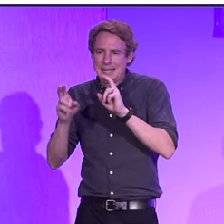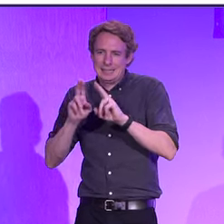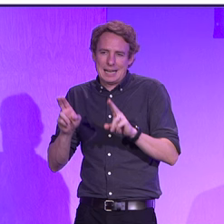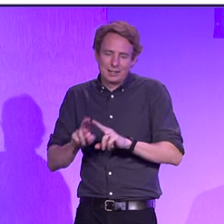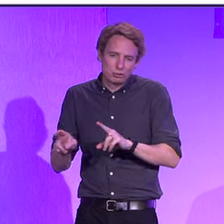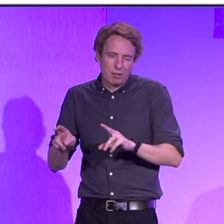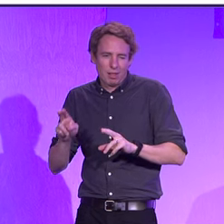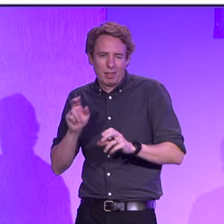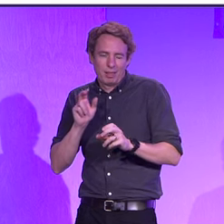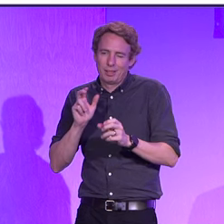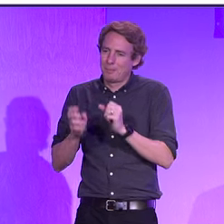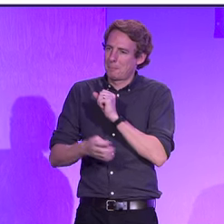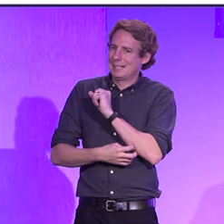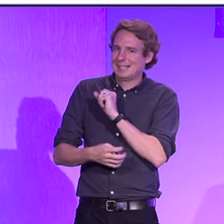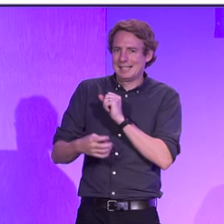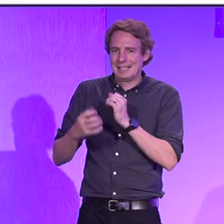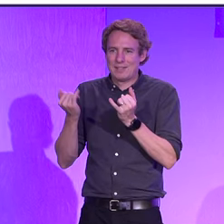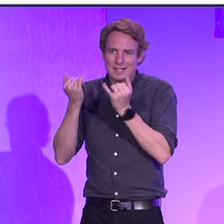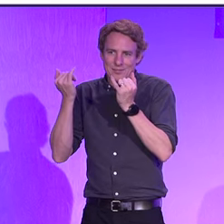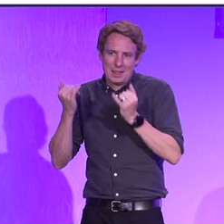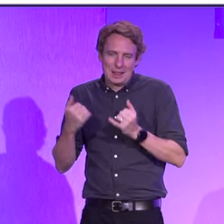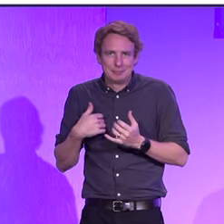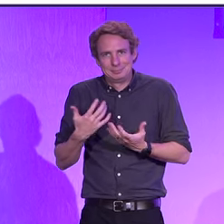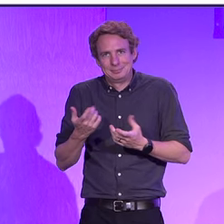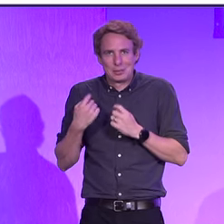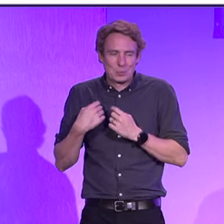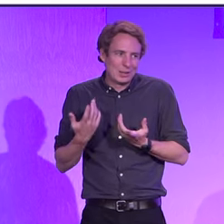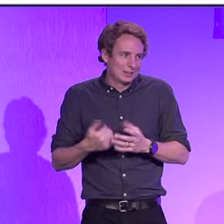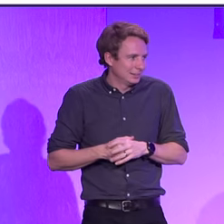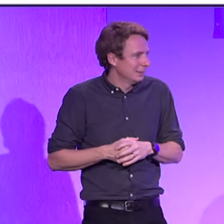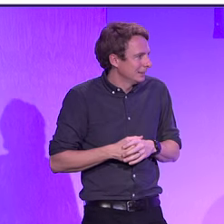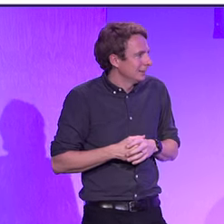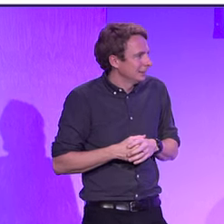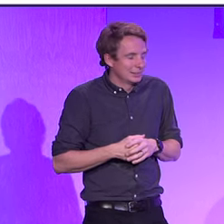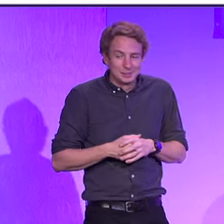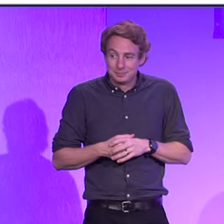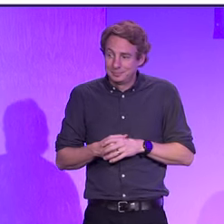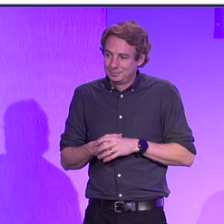Festival. So sometimes you just have to, I know, I'm like,